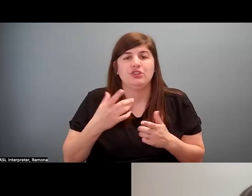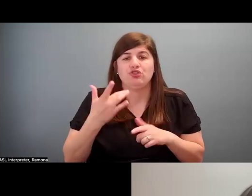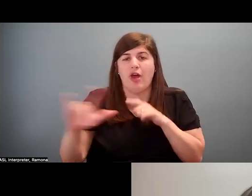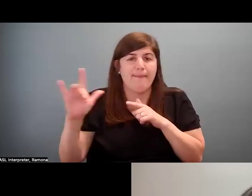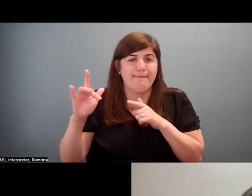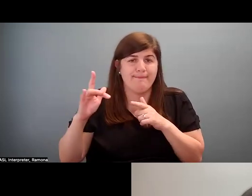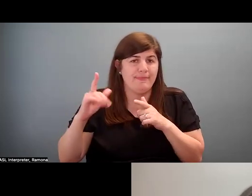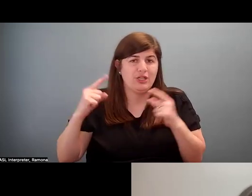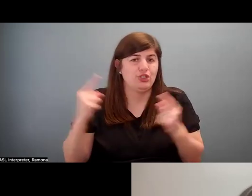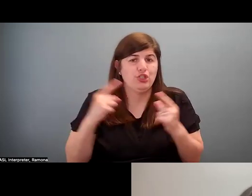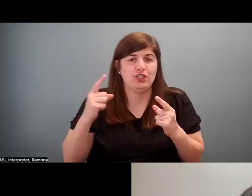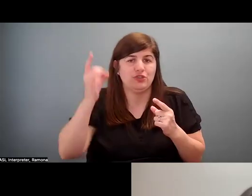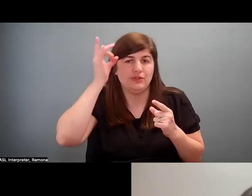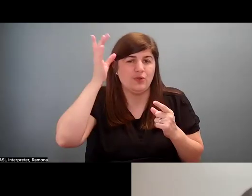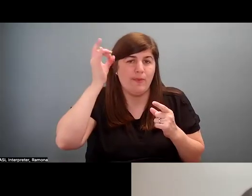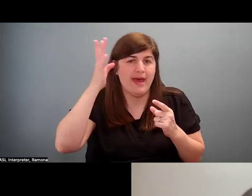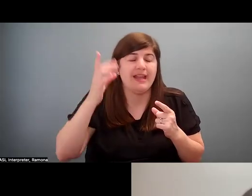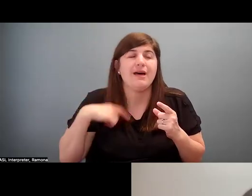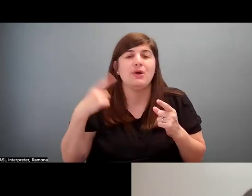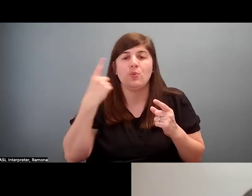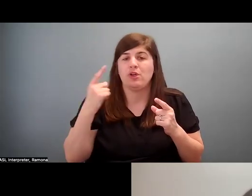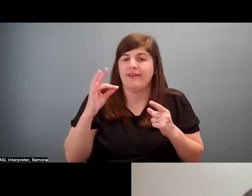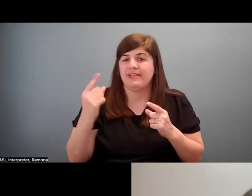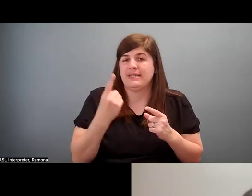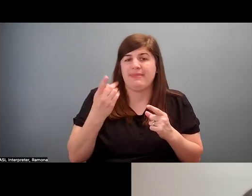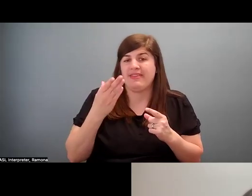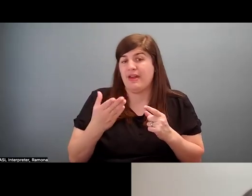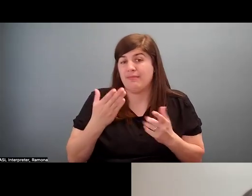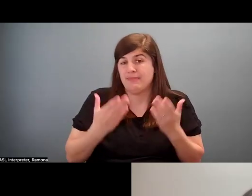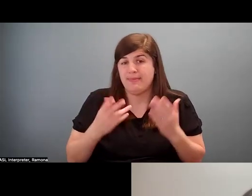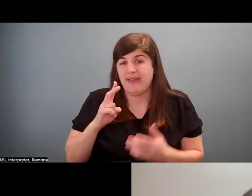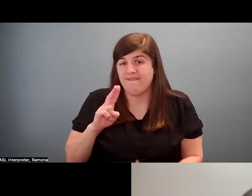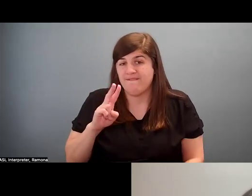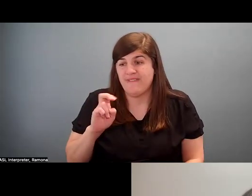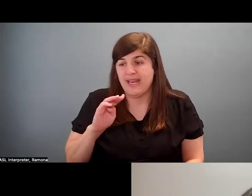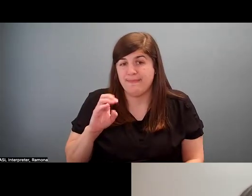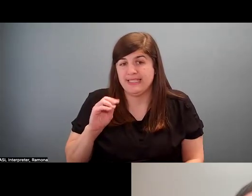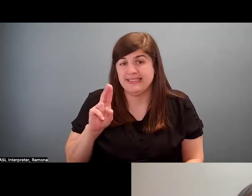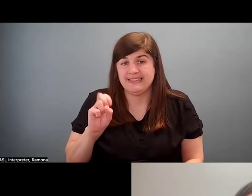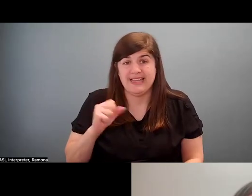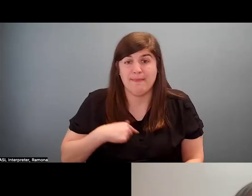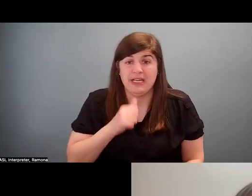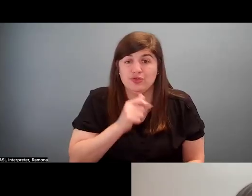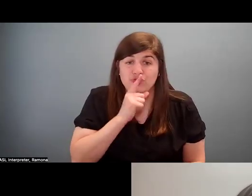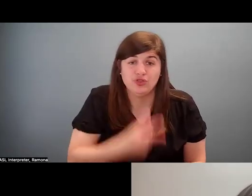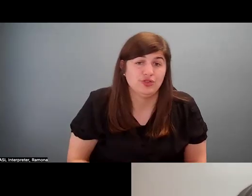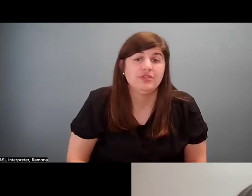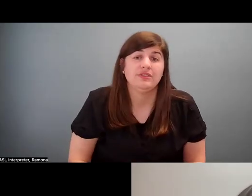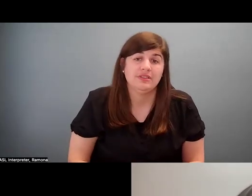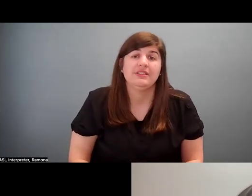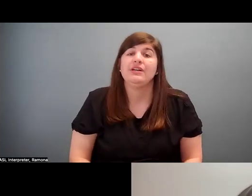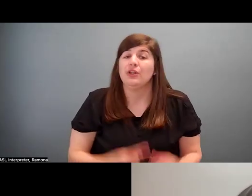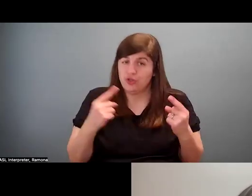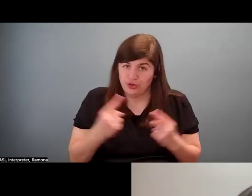so bad. And I'm wondering yes. even if there's something like on there that is venomous. I'm not sure. But Yeah, I it, don't. wow, it